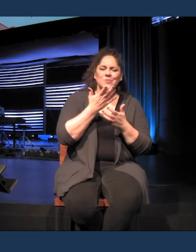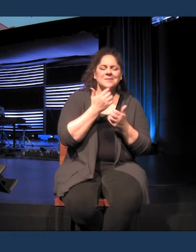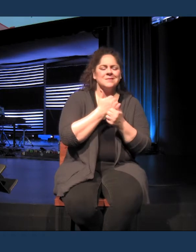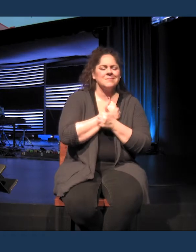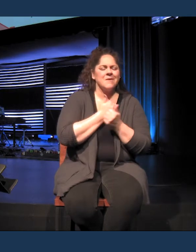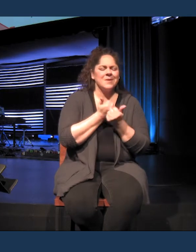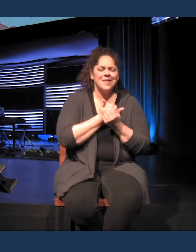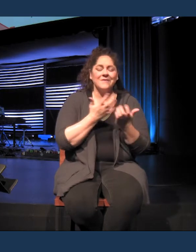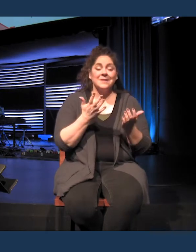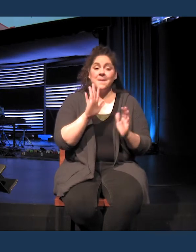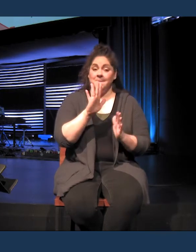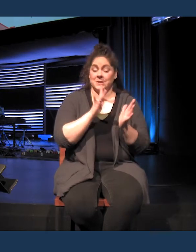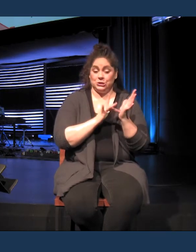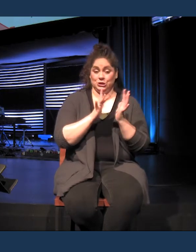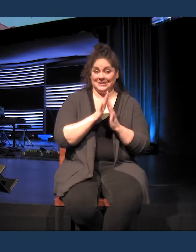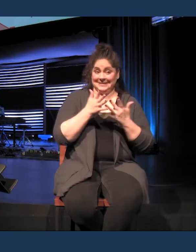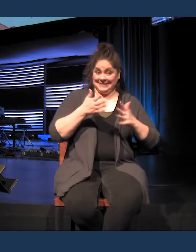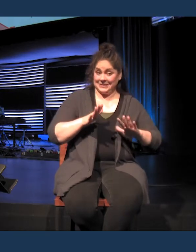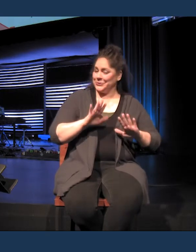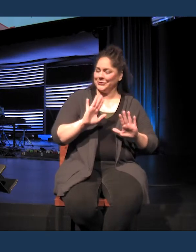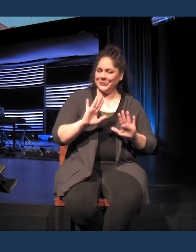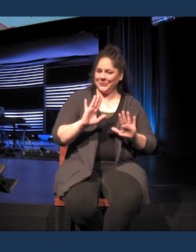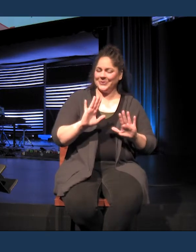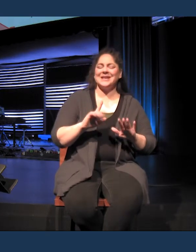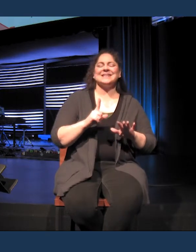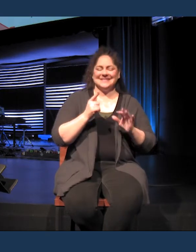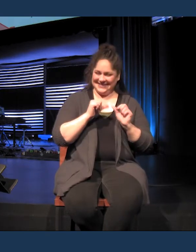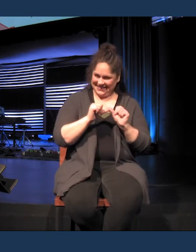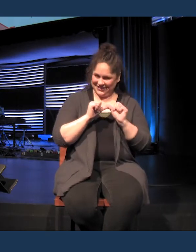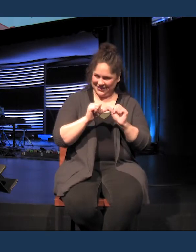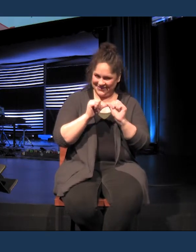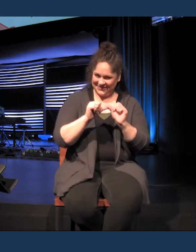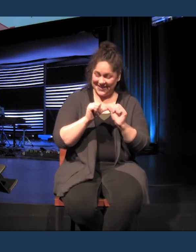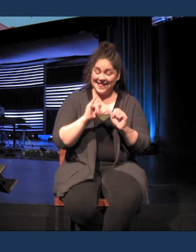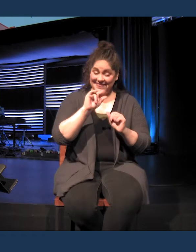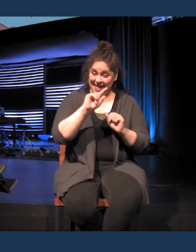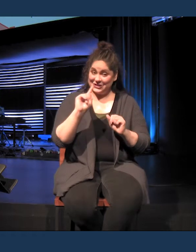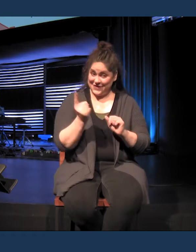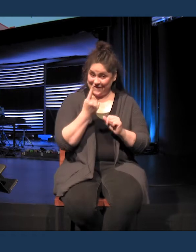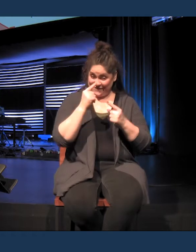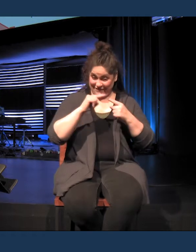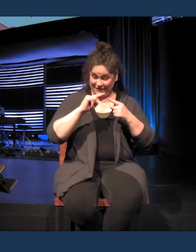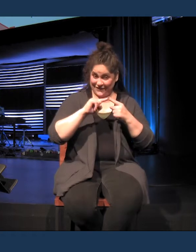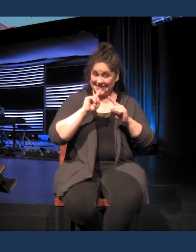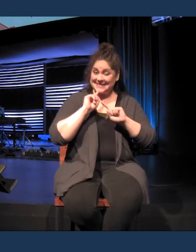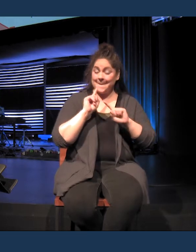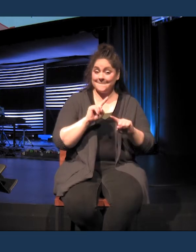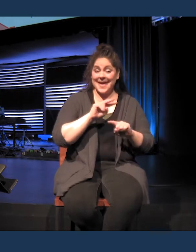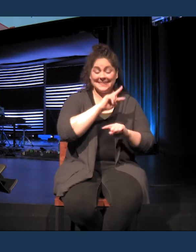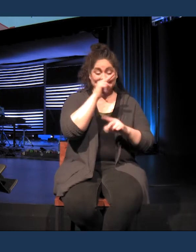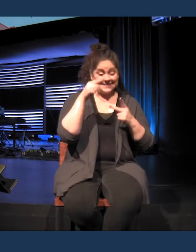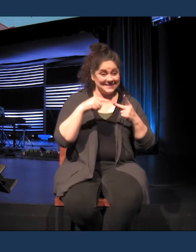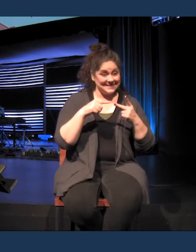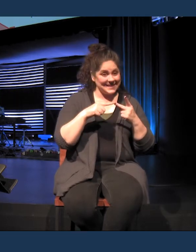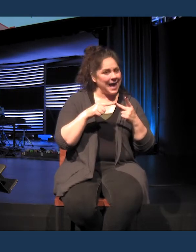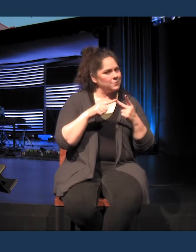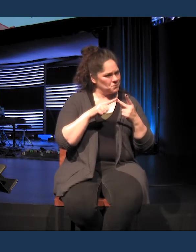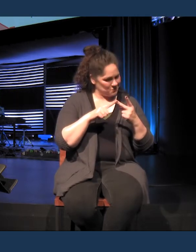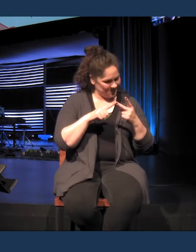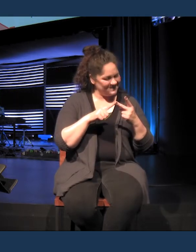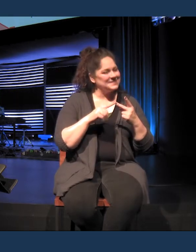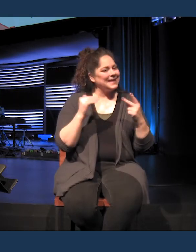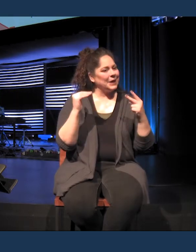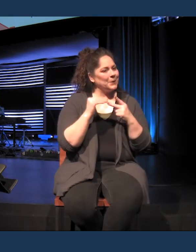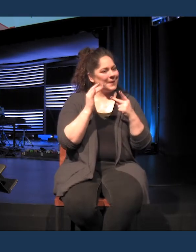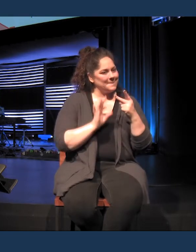But Jesus didn't stop there. He said, that's the first and greatest commandment. And a second is equally as important.